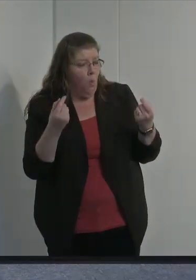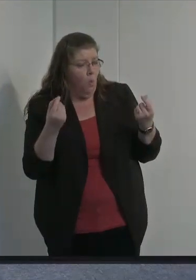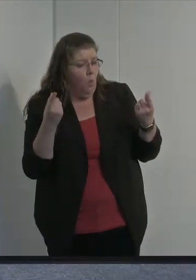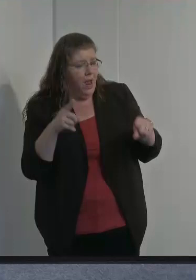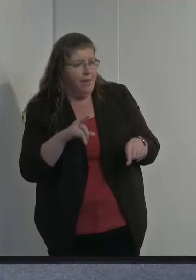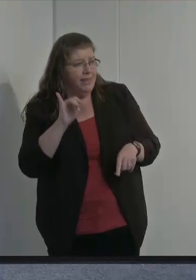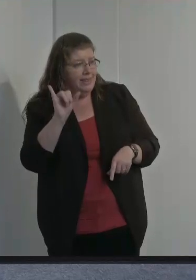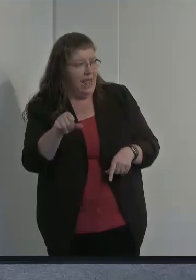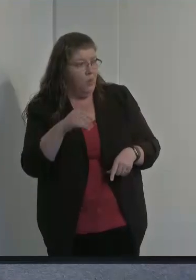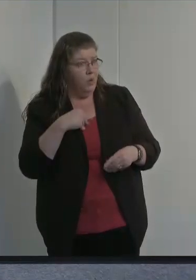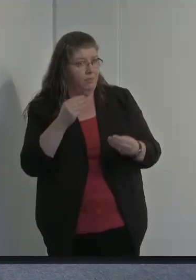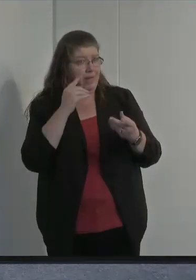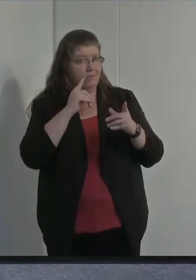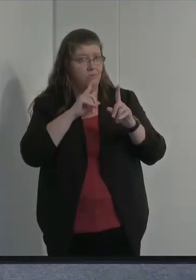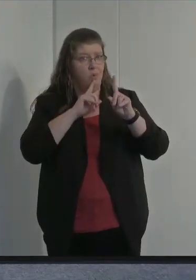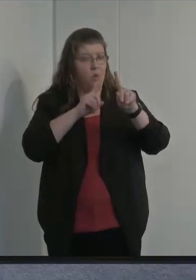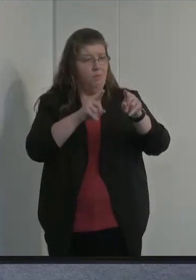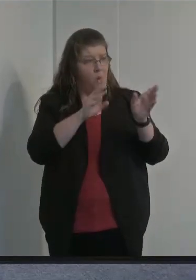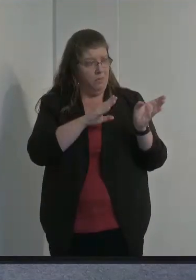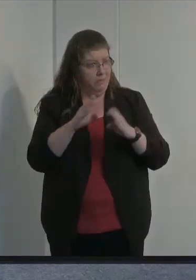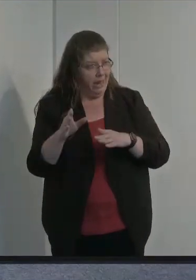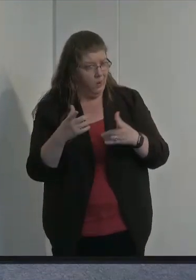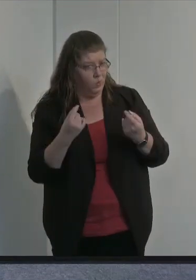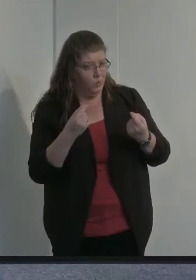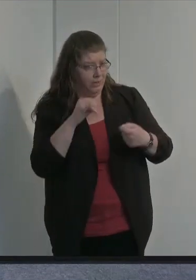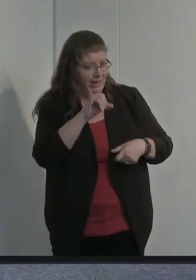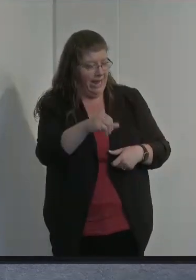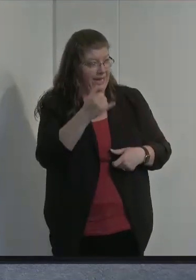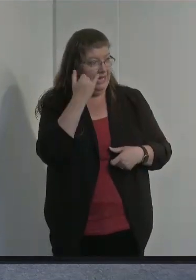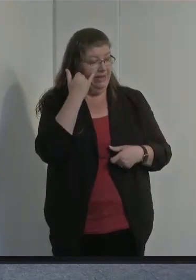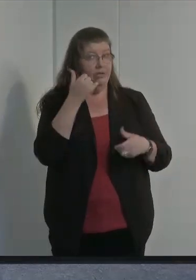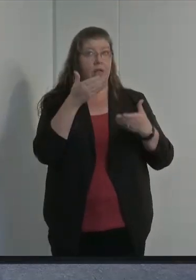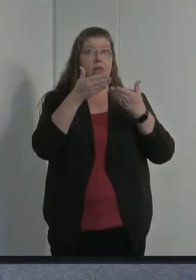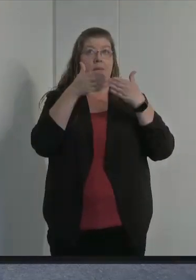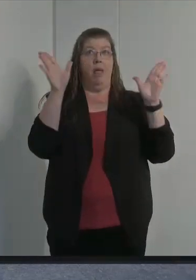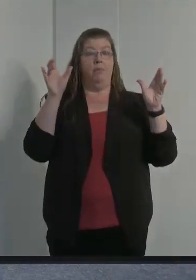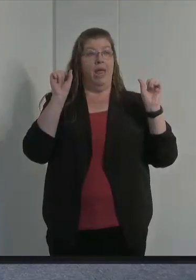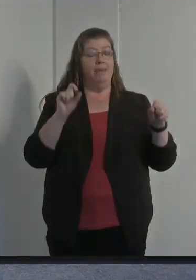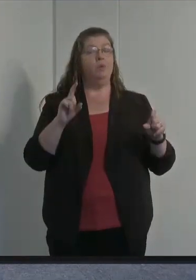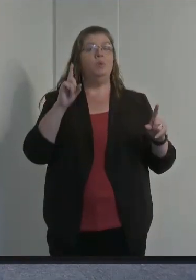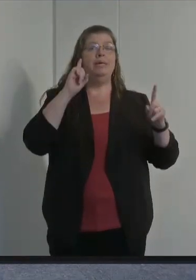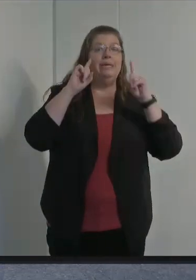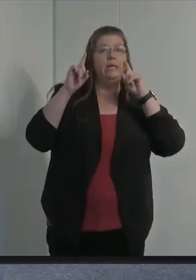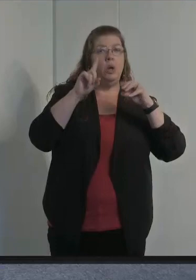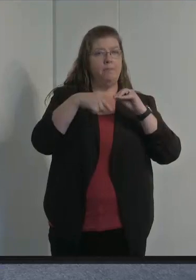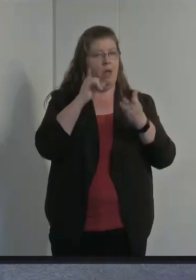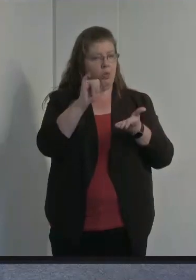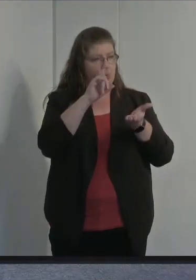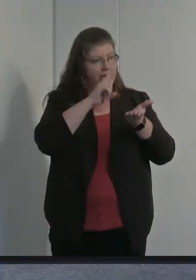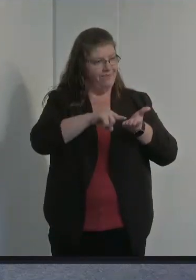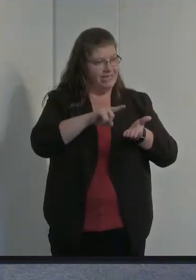would there be a report prepared? I'm just interested to know if the public will be able to hear a bit about what these